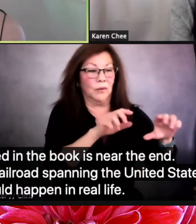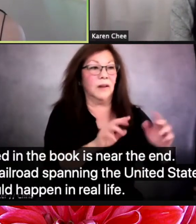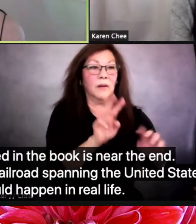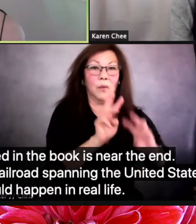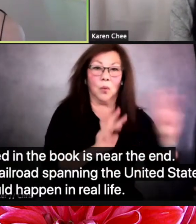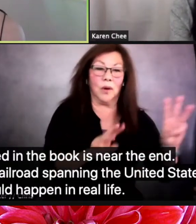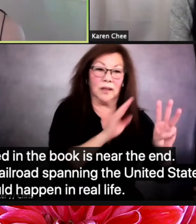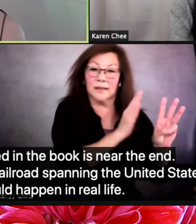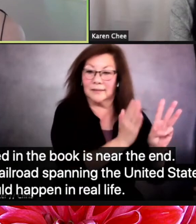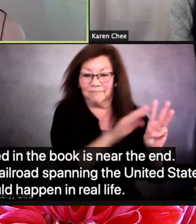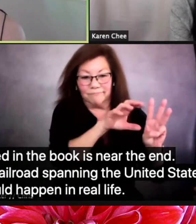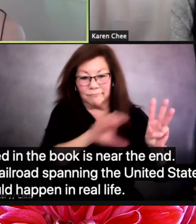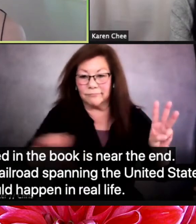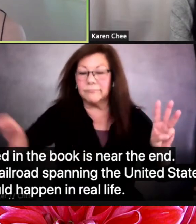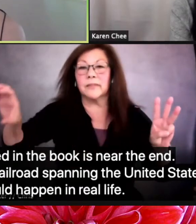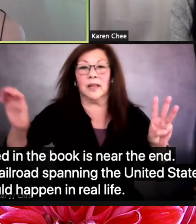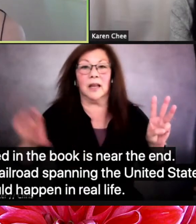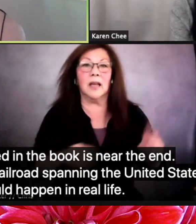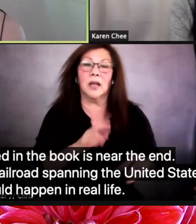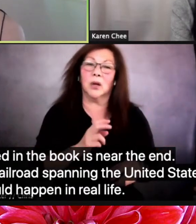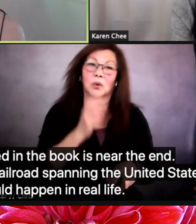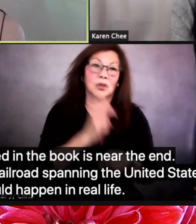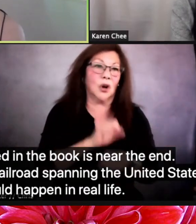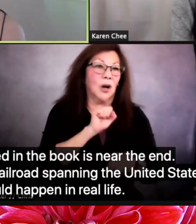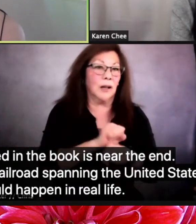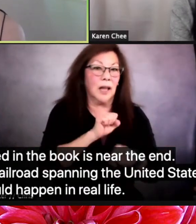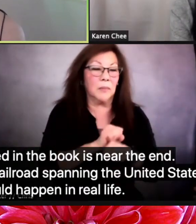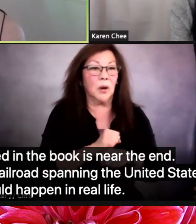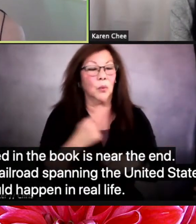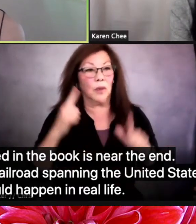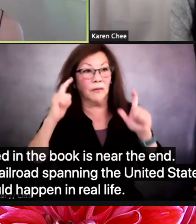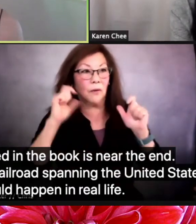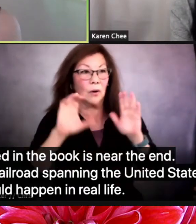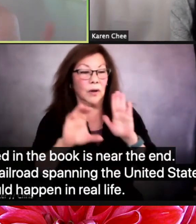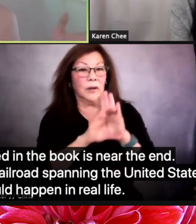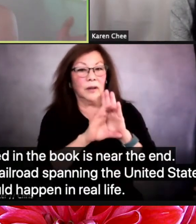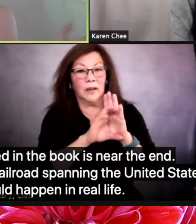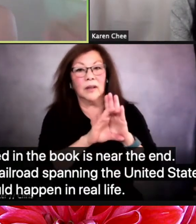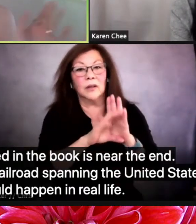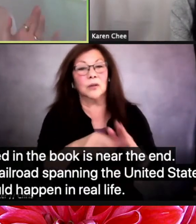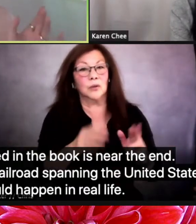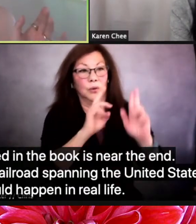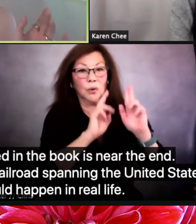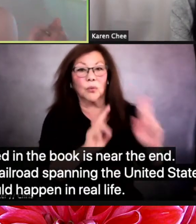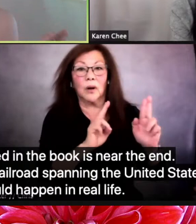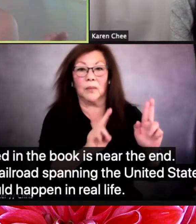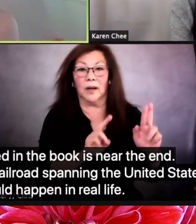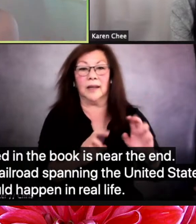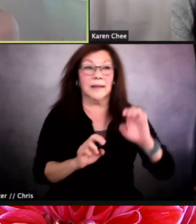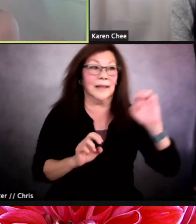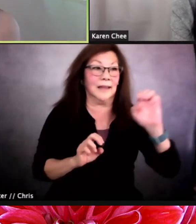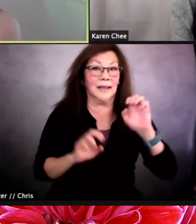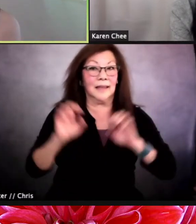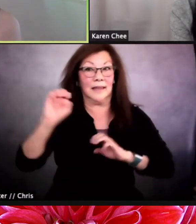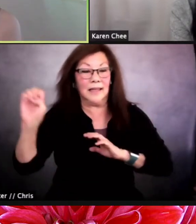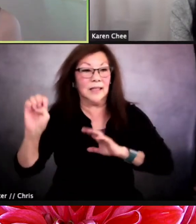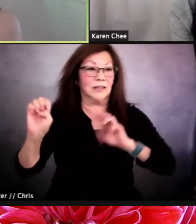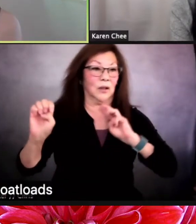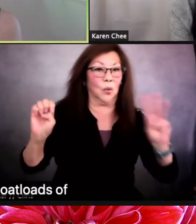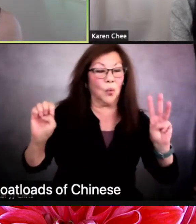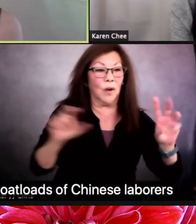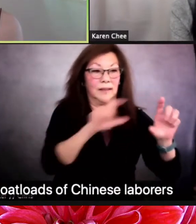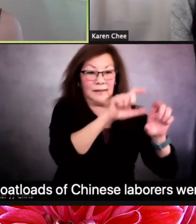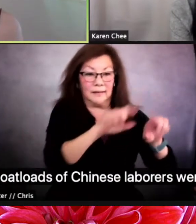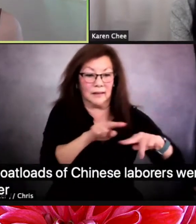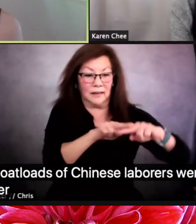hard, brutal labor. But when they took a photograph to commemorate, you know, joining the East in the Western lines,